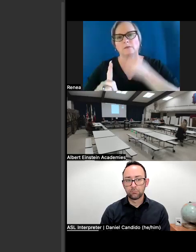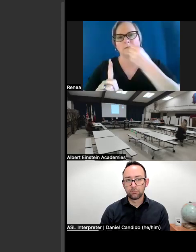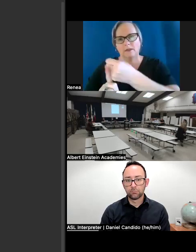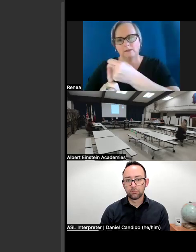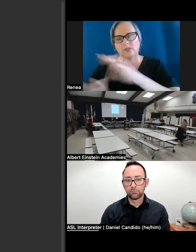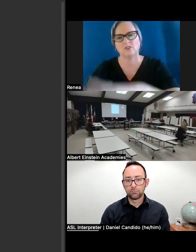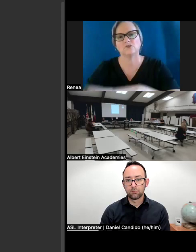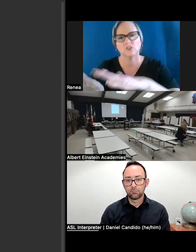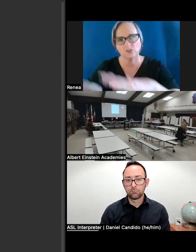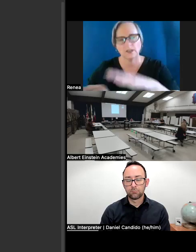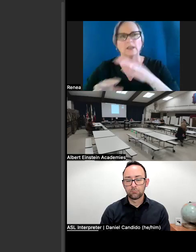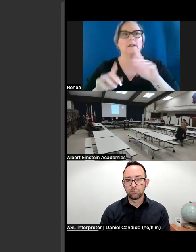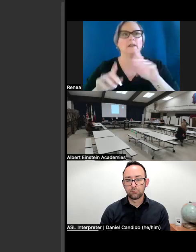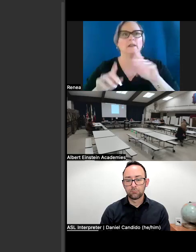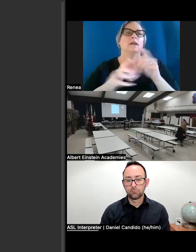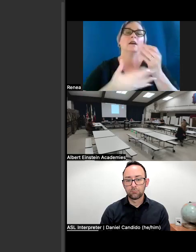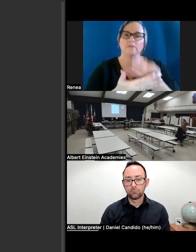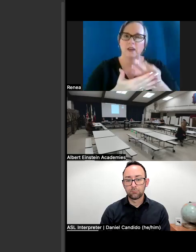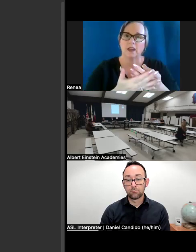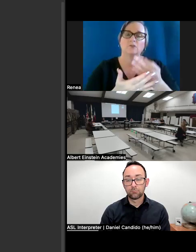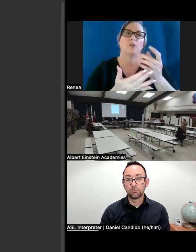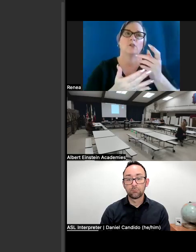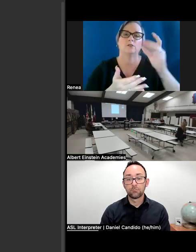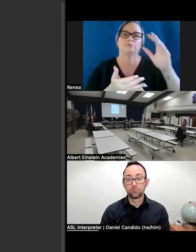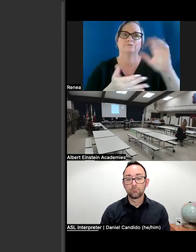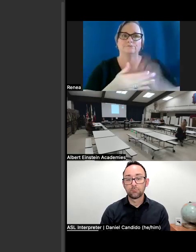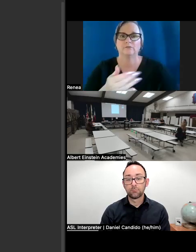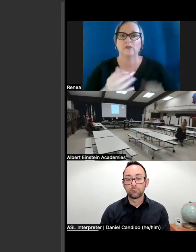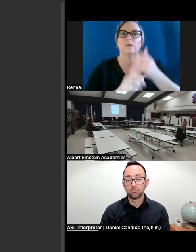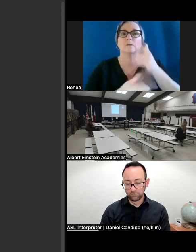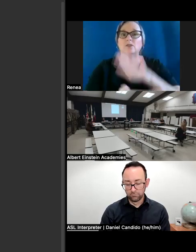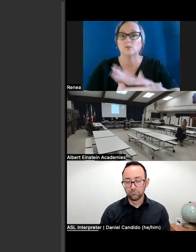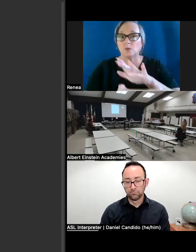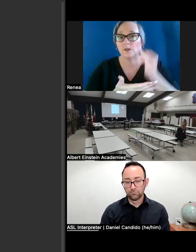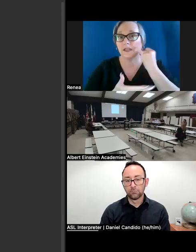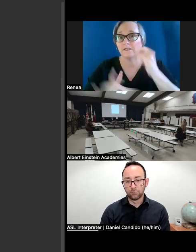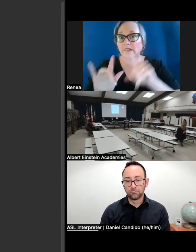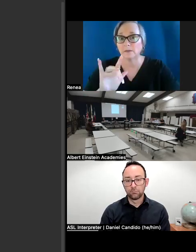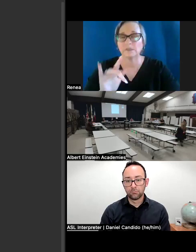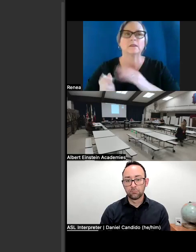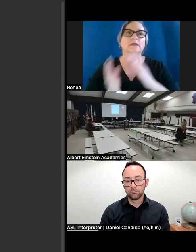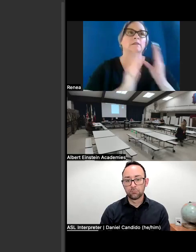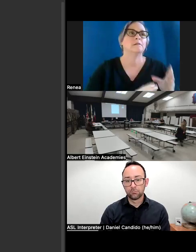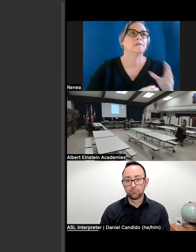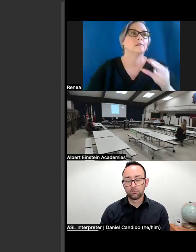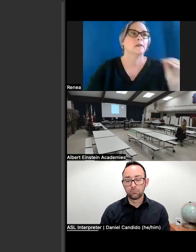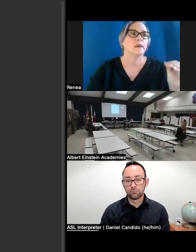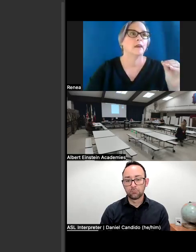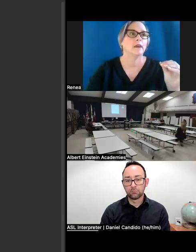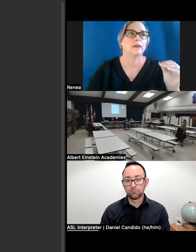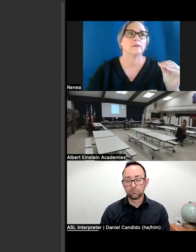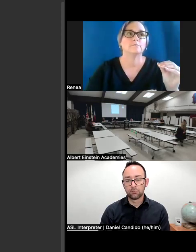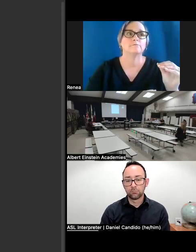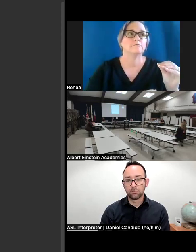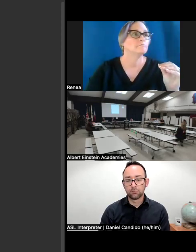the financial cost of the school when the kids aren't in here as well. And then just how our English language learners tend